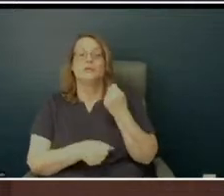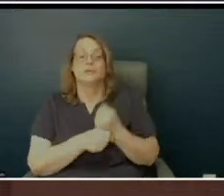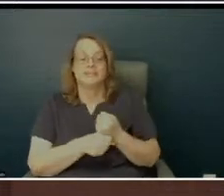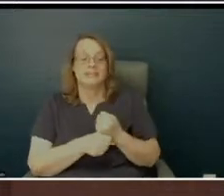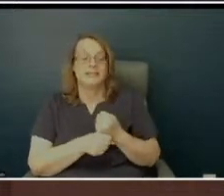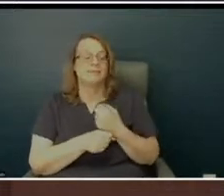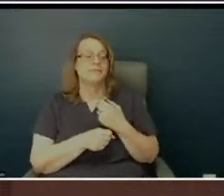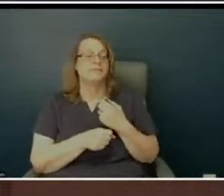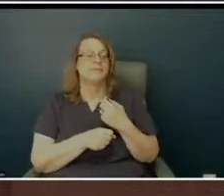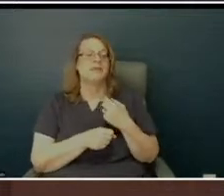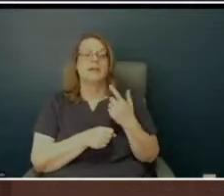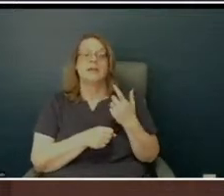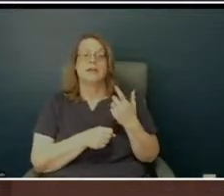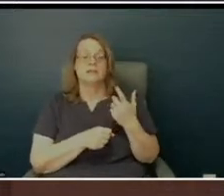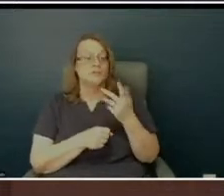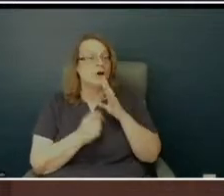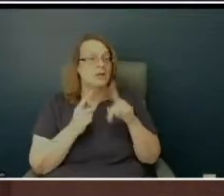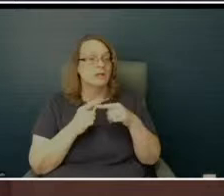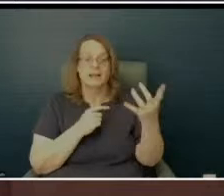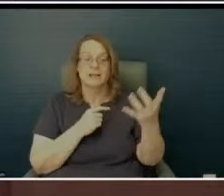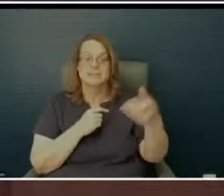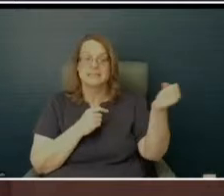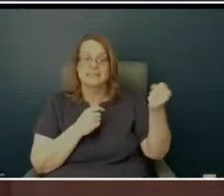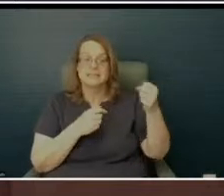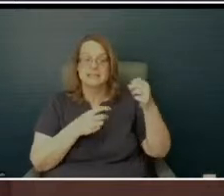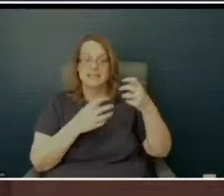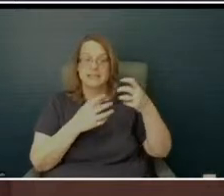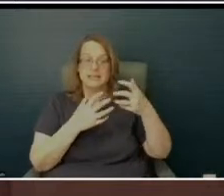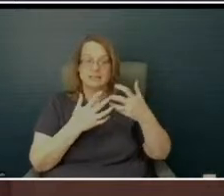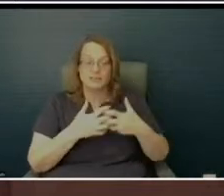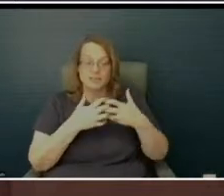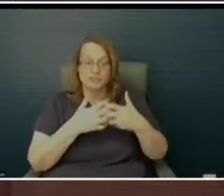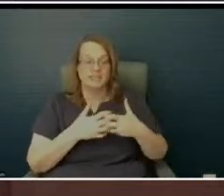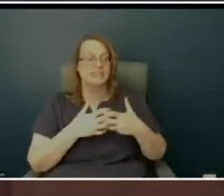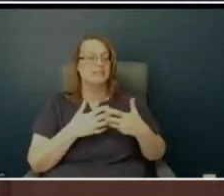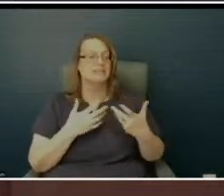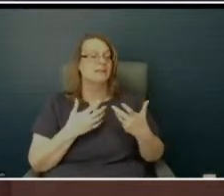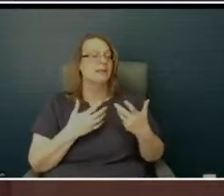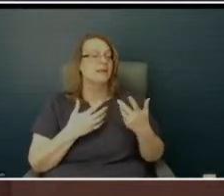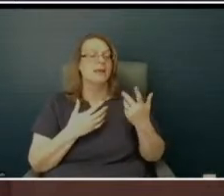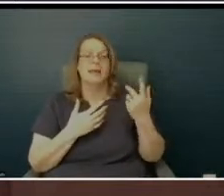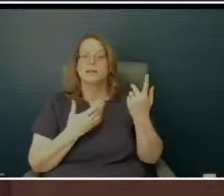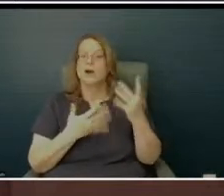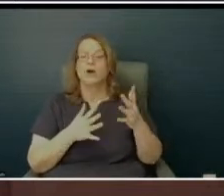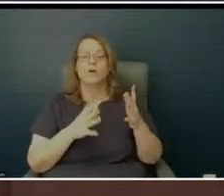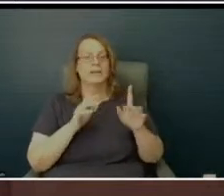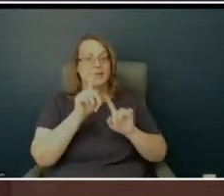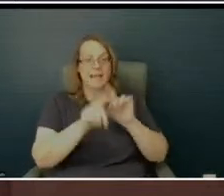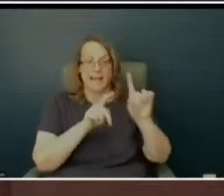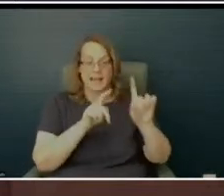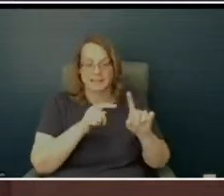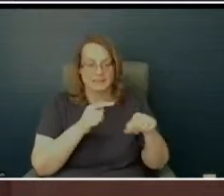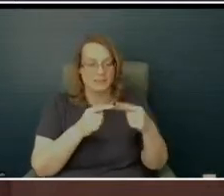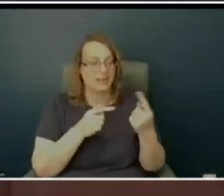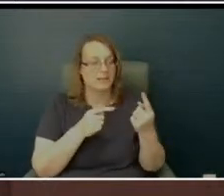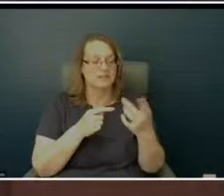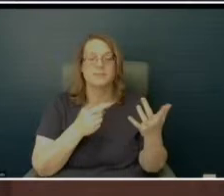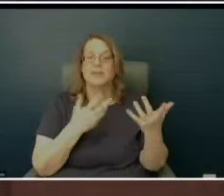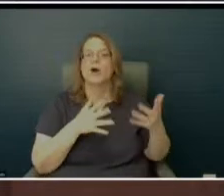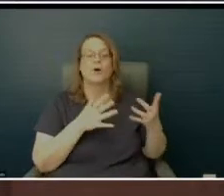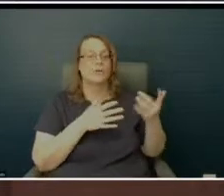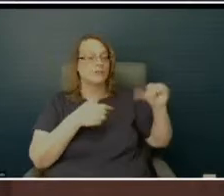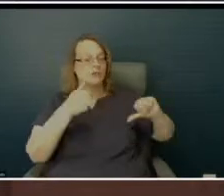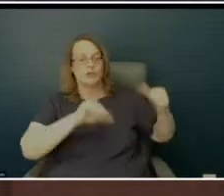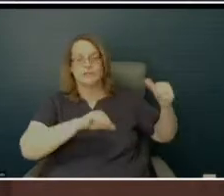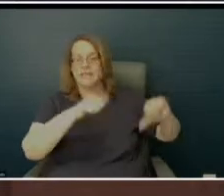same demands that had already been shot down by former Attorney General Barr on at least 3 occasions, and by Mr. Rosen and Mr. Donahue